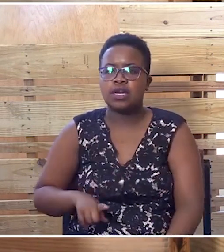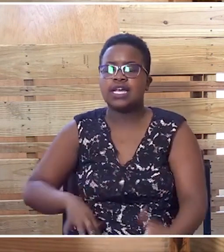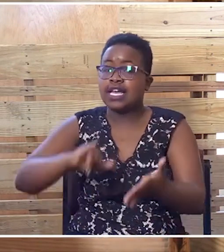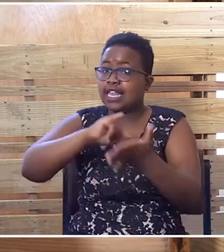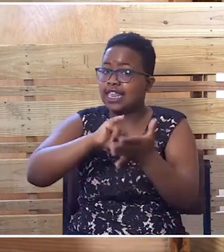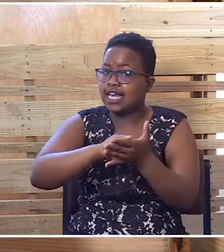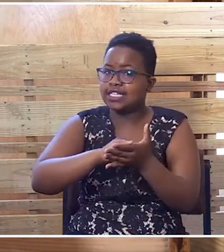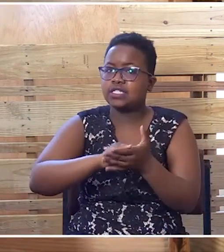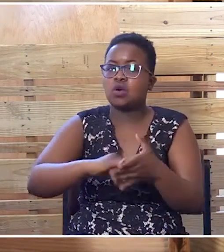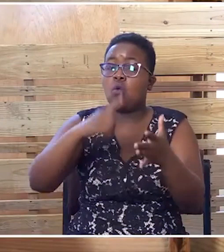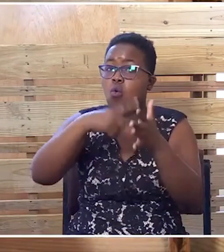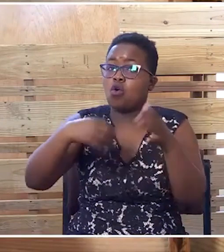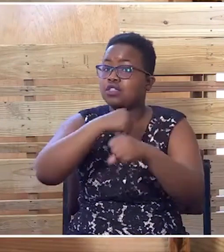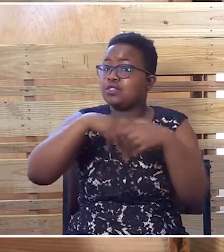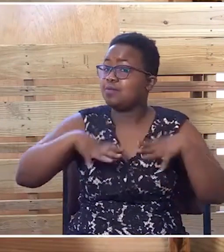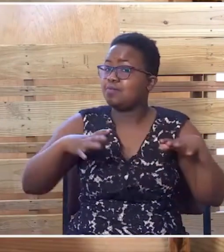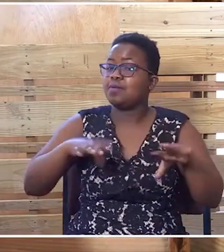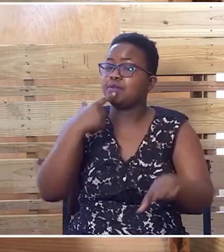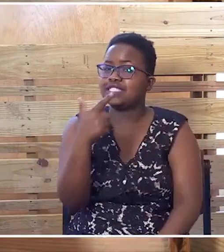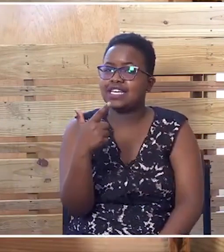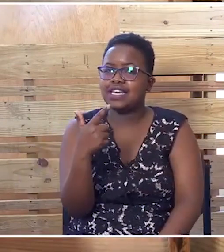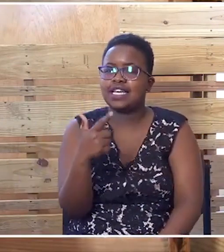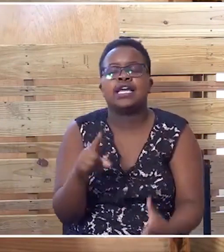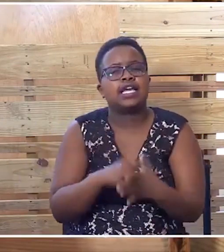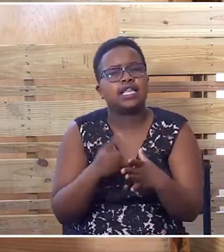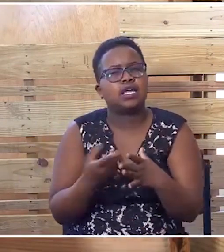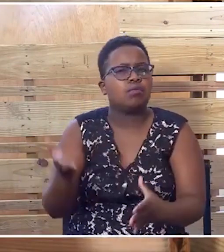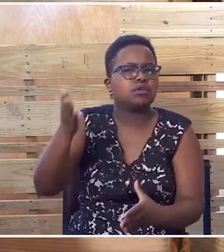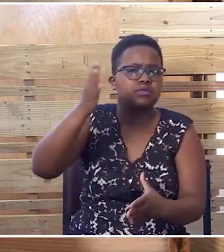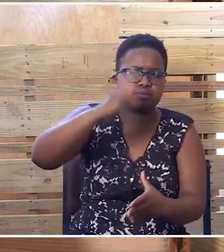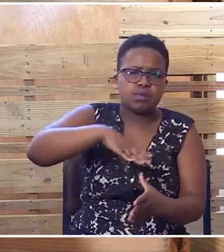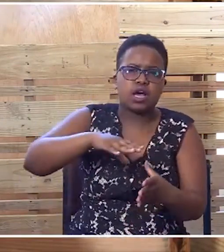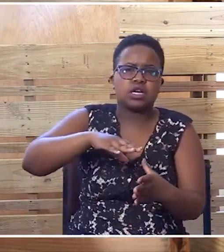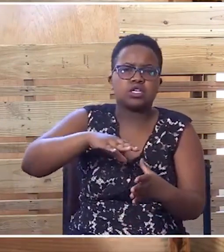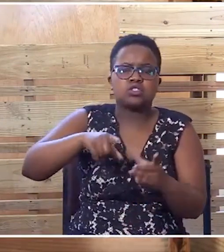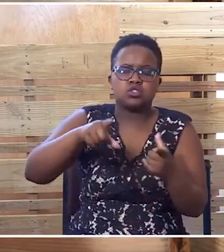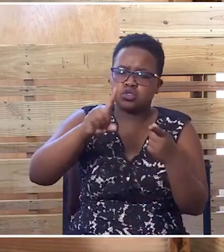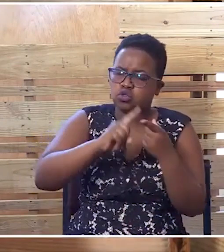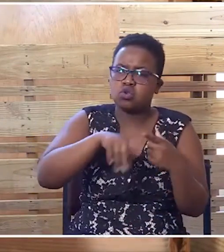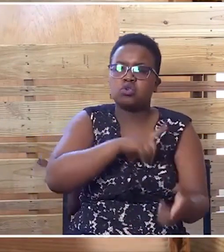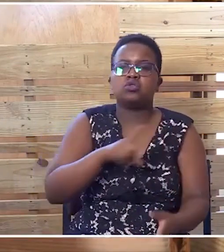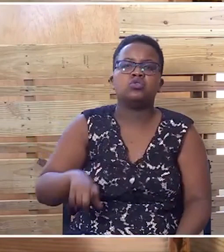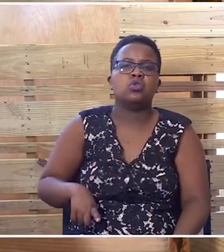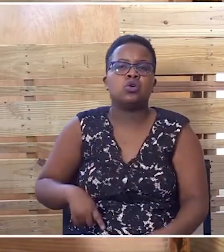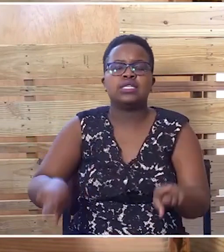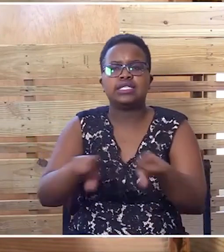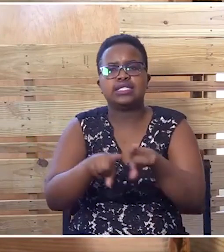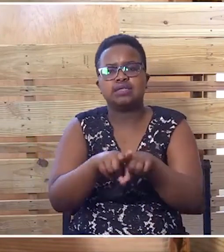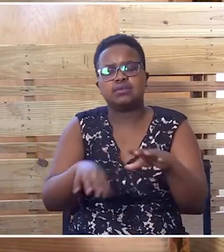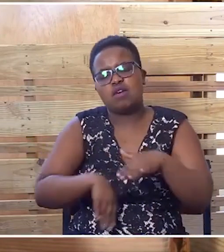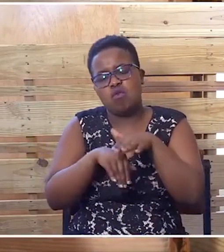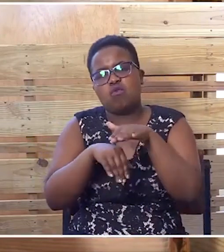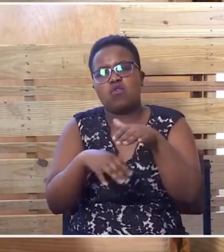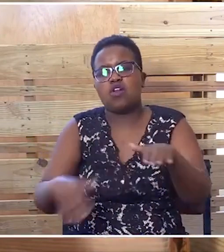people had said. So Moses has gone back to the Lord, and he's told him, you know, the people have agreed to follow everything